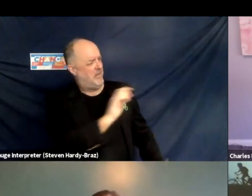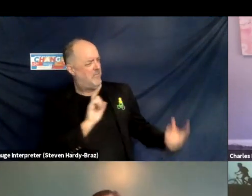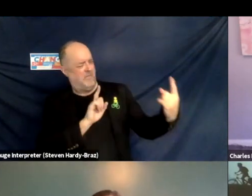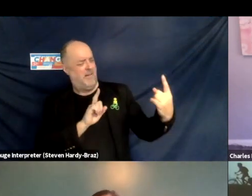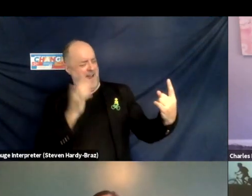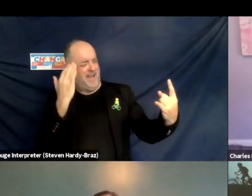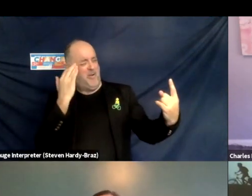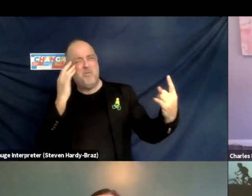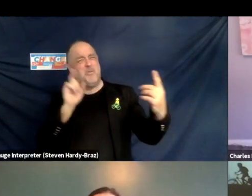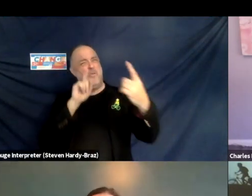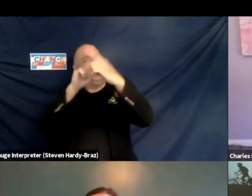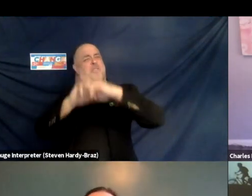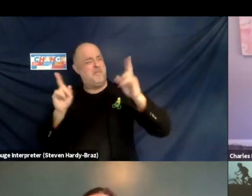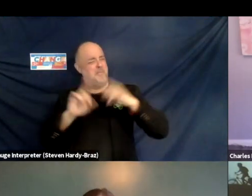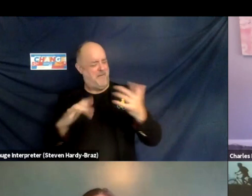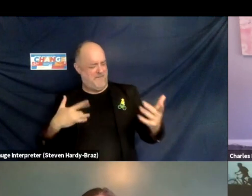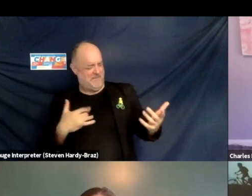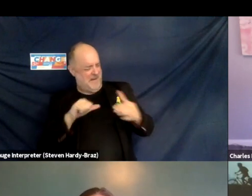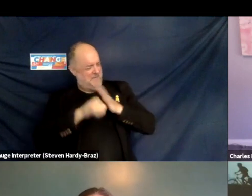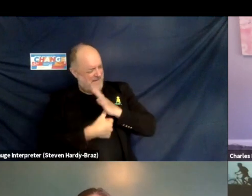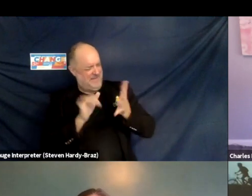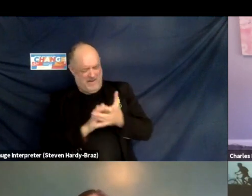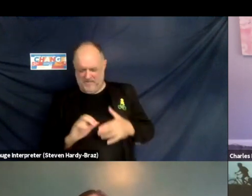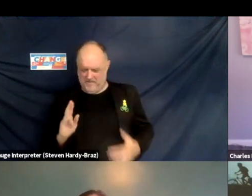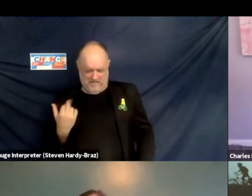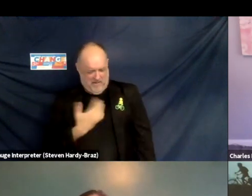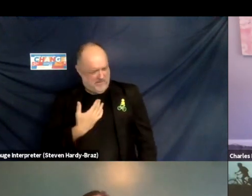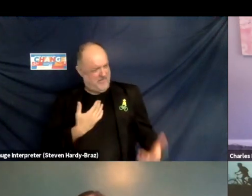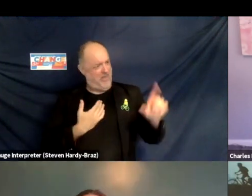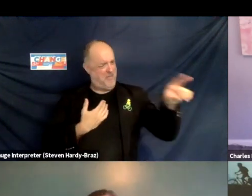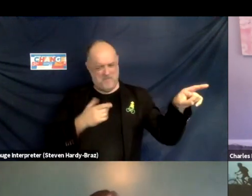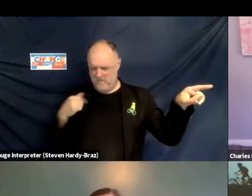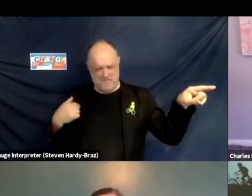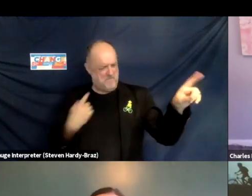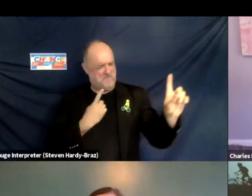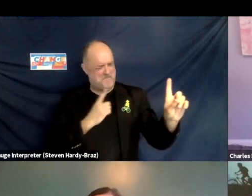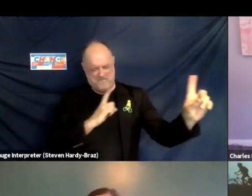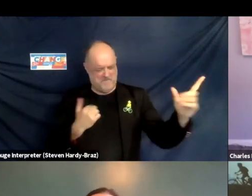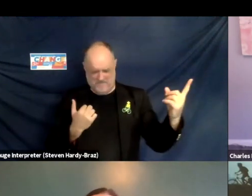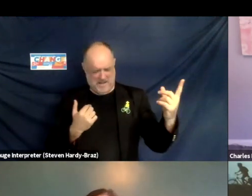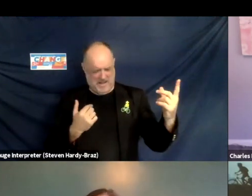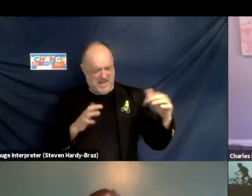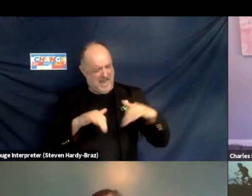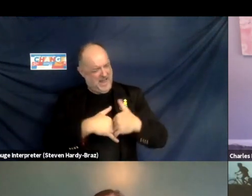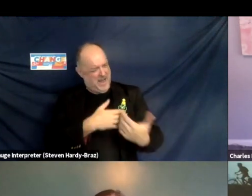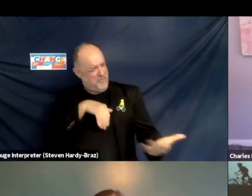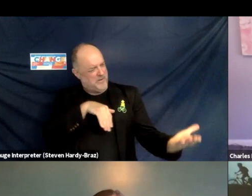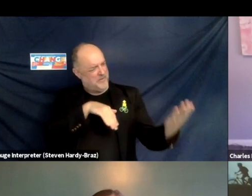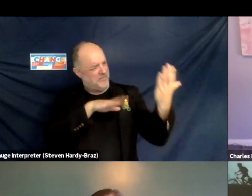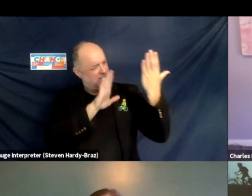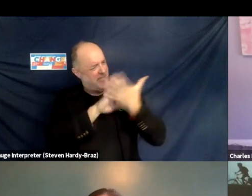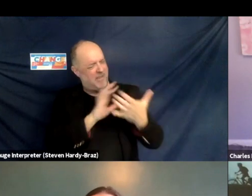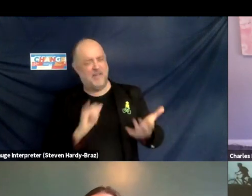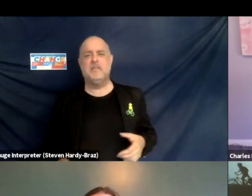opposite. And so I'm curious what you think when you hear that question. And then if you don't mind taking a stab at answering it,